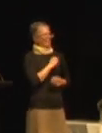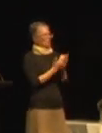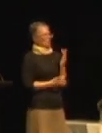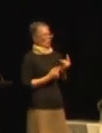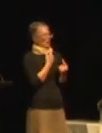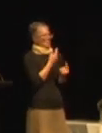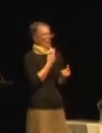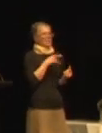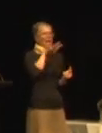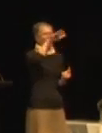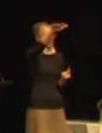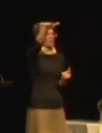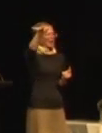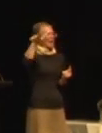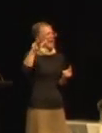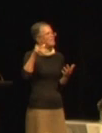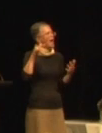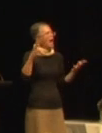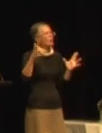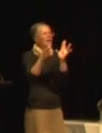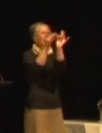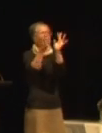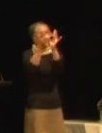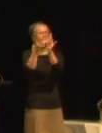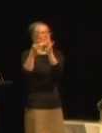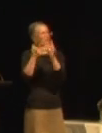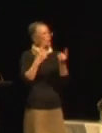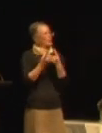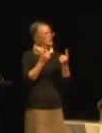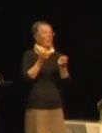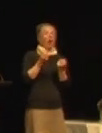each other. We can't find them. But through a competition, we hope to draw them out